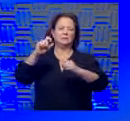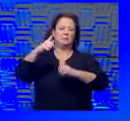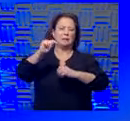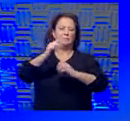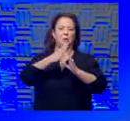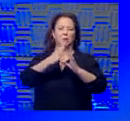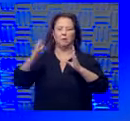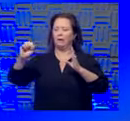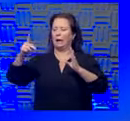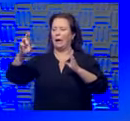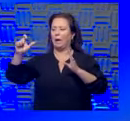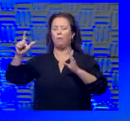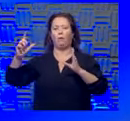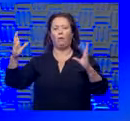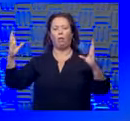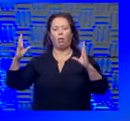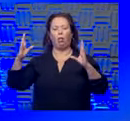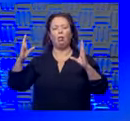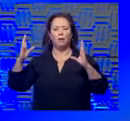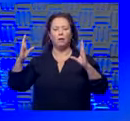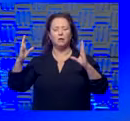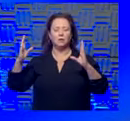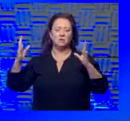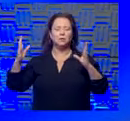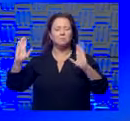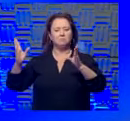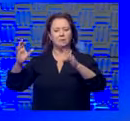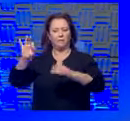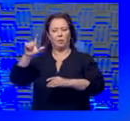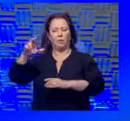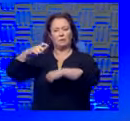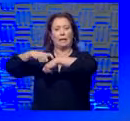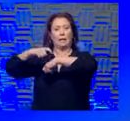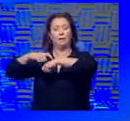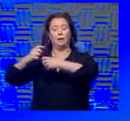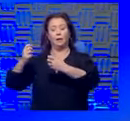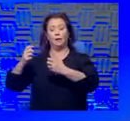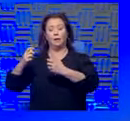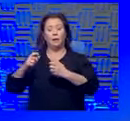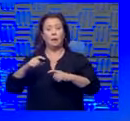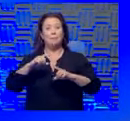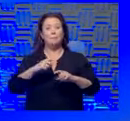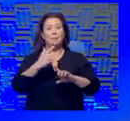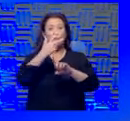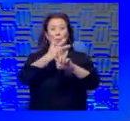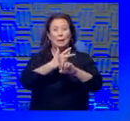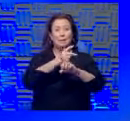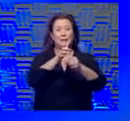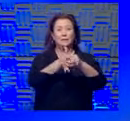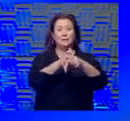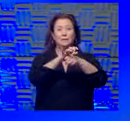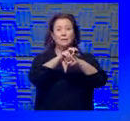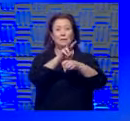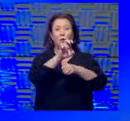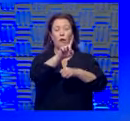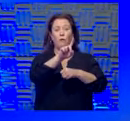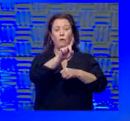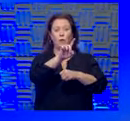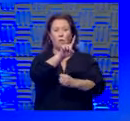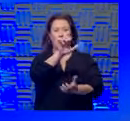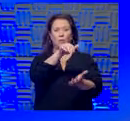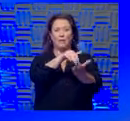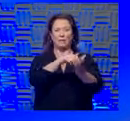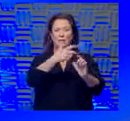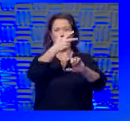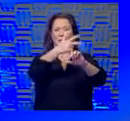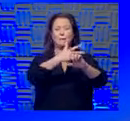April, shortening it a little bit even. And you had just as many deaths. But what have we had in 3 months with COVID? And that's 100,000. And those are the